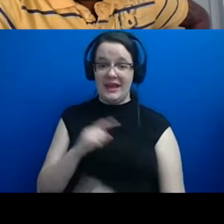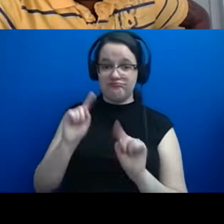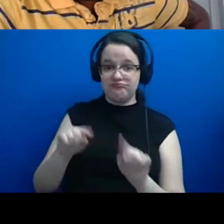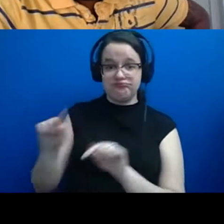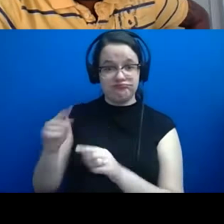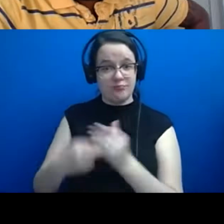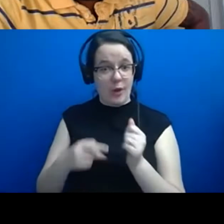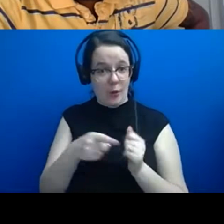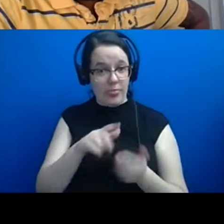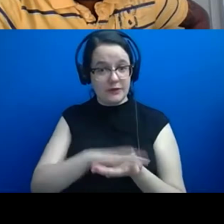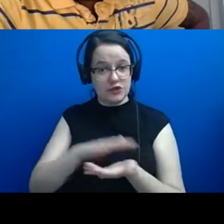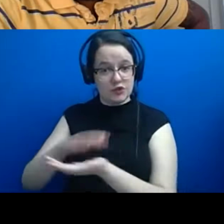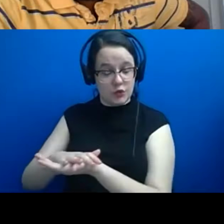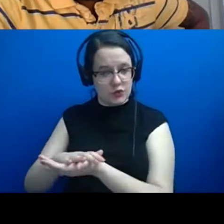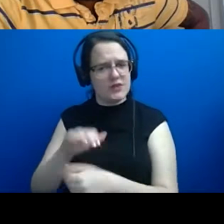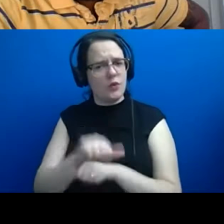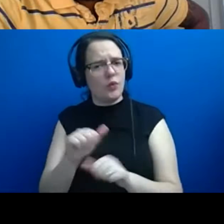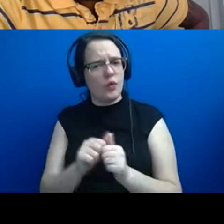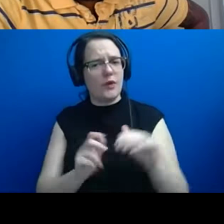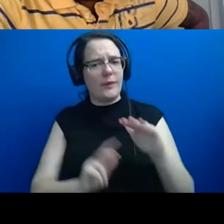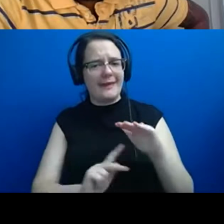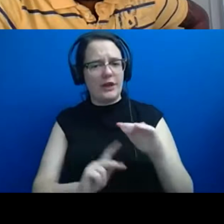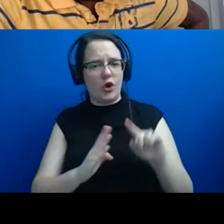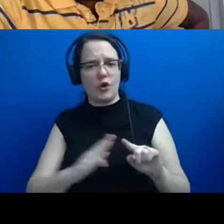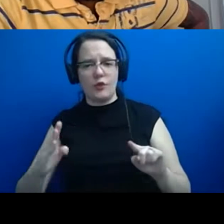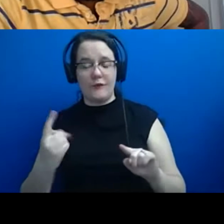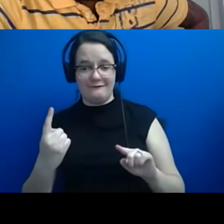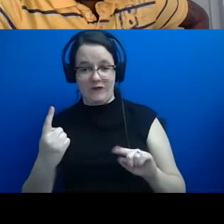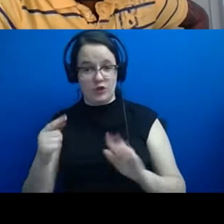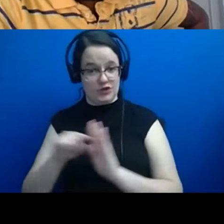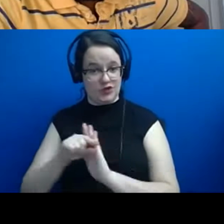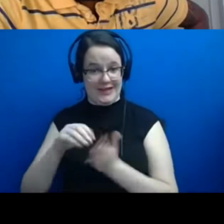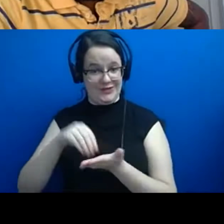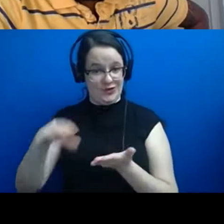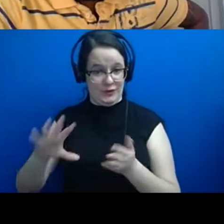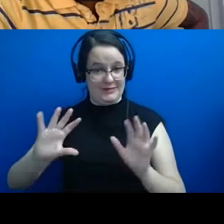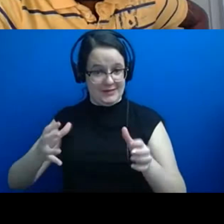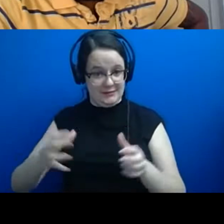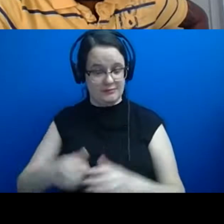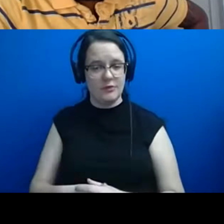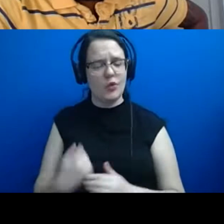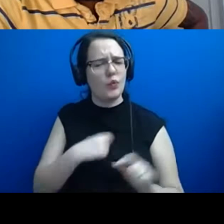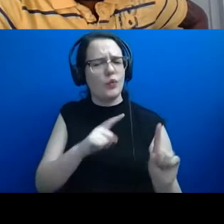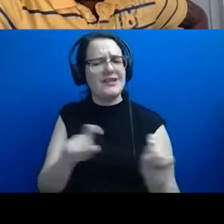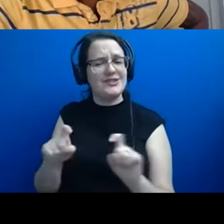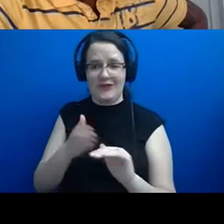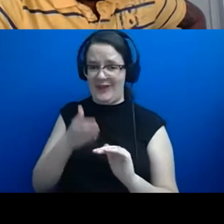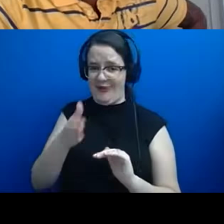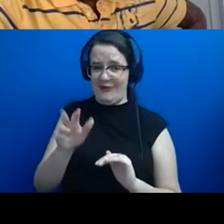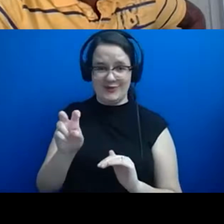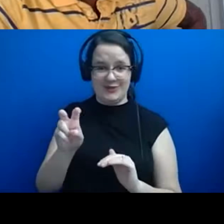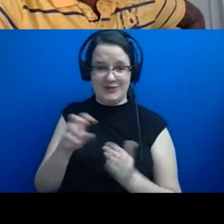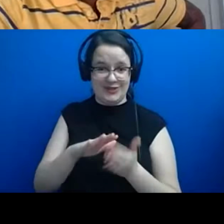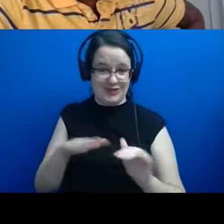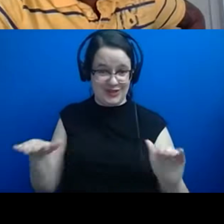with kindergarten to first graders and serving over 200 children.